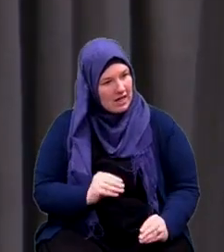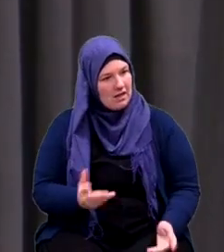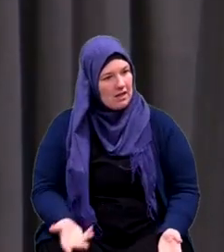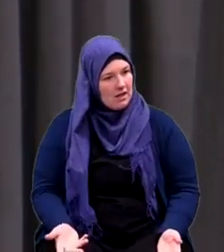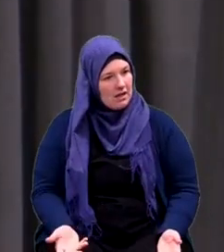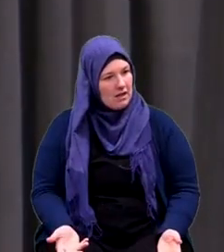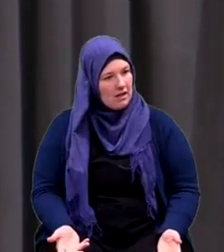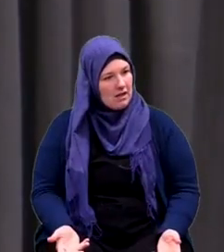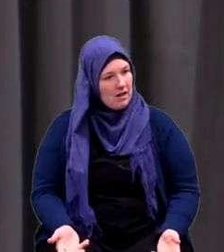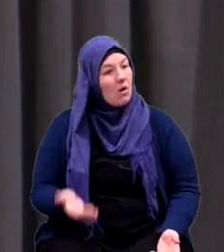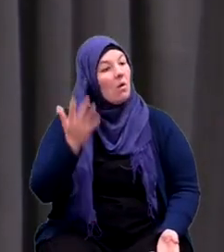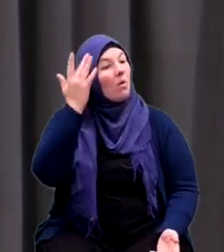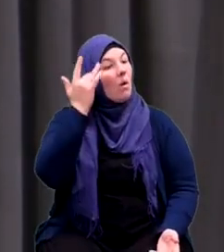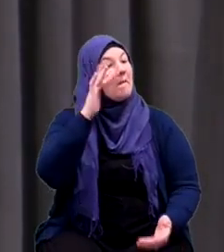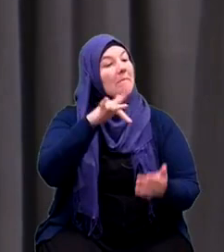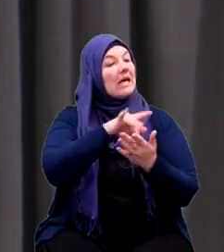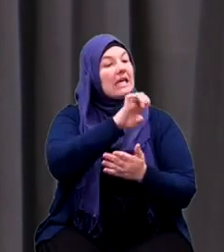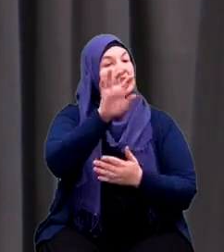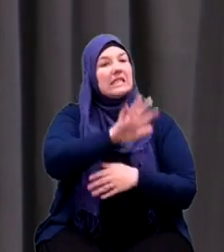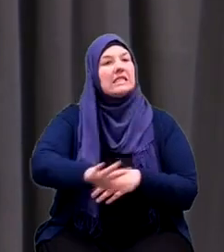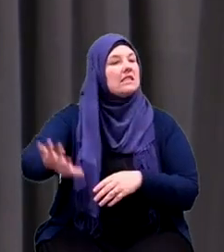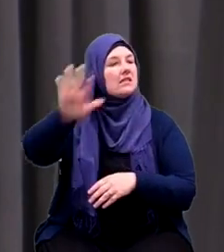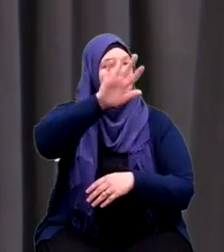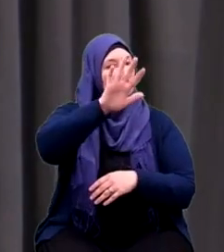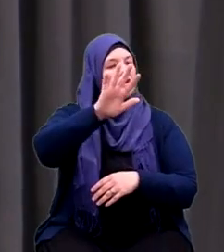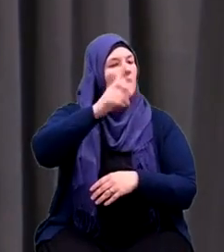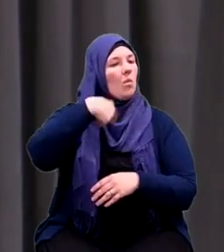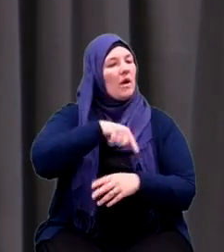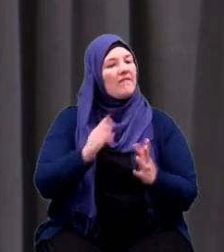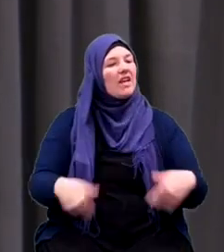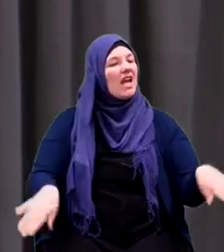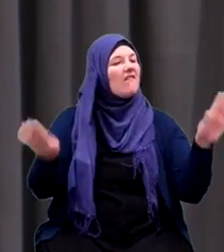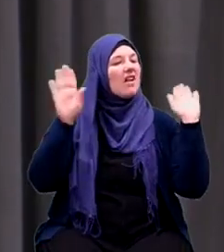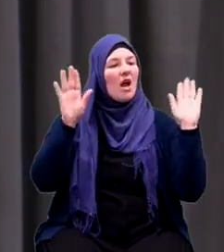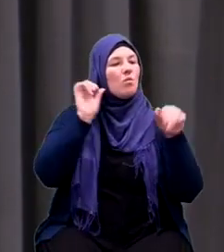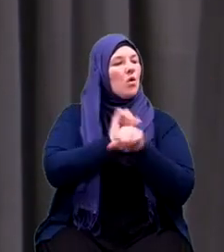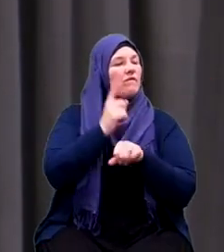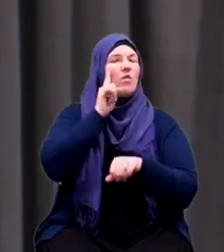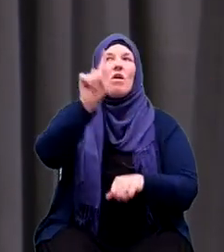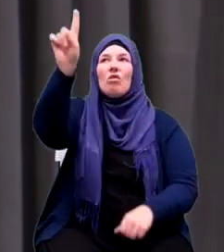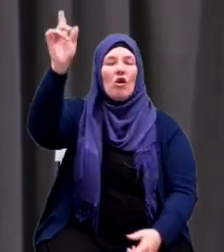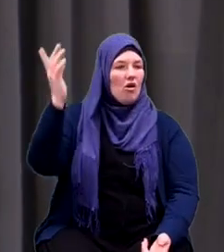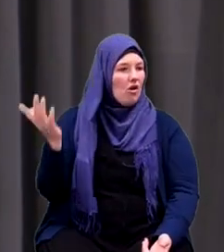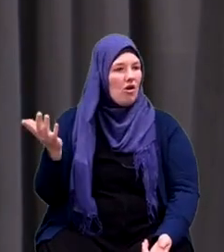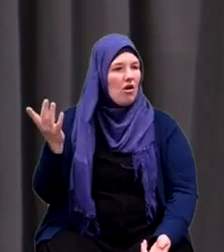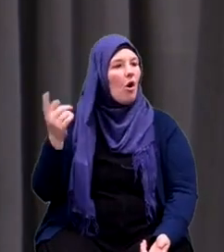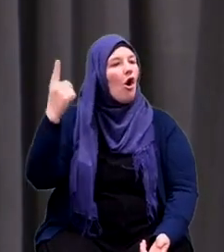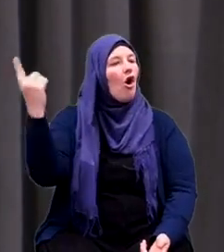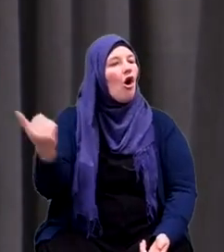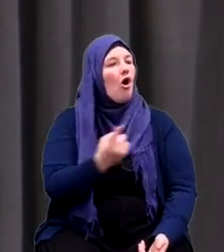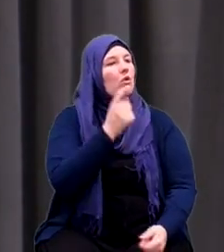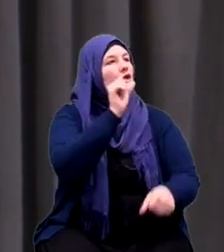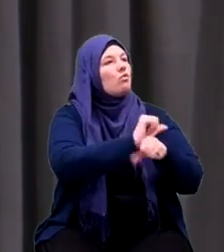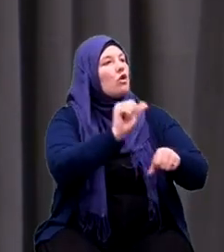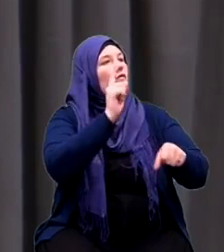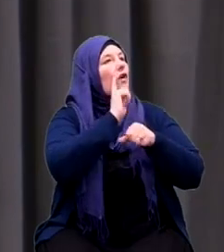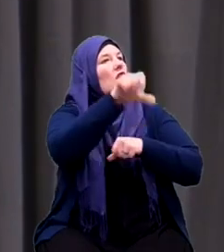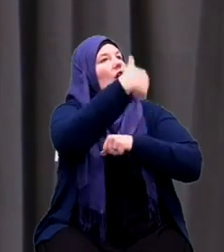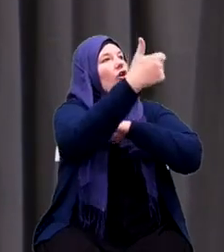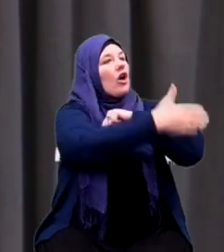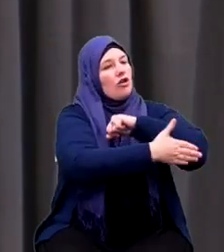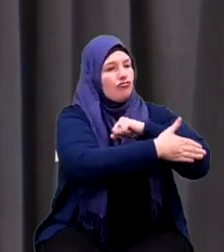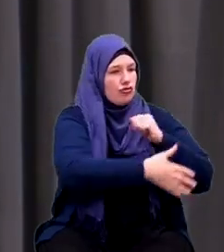Because we have never worked for Allah. We've always worked for someone else